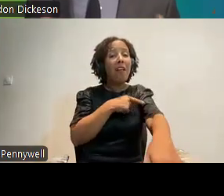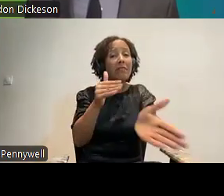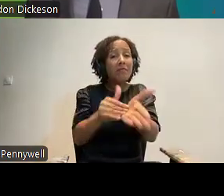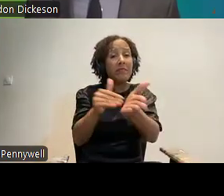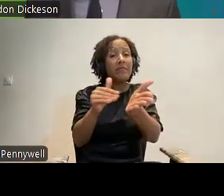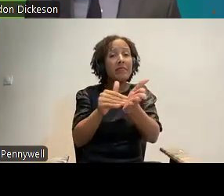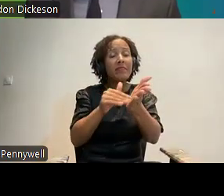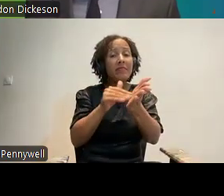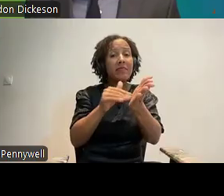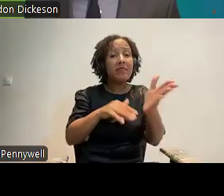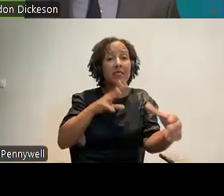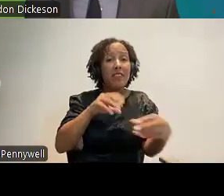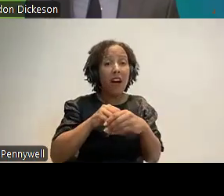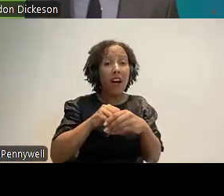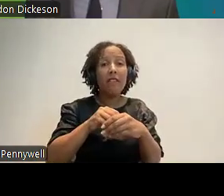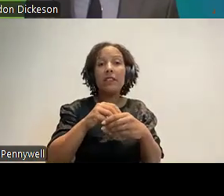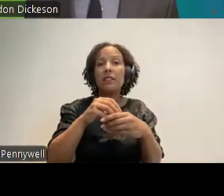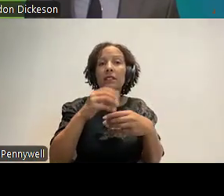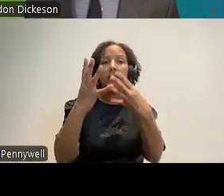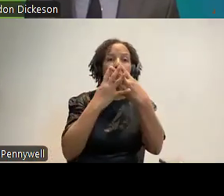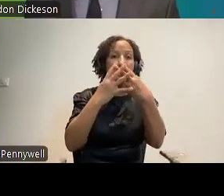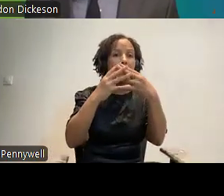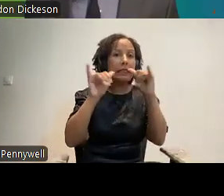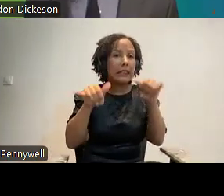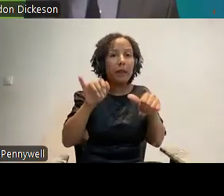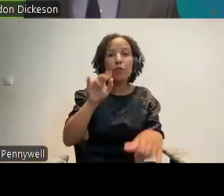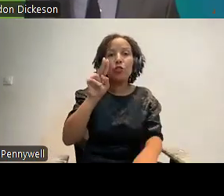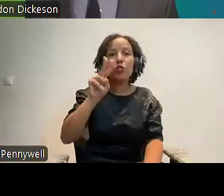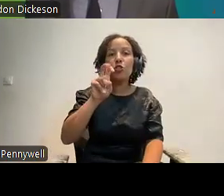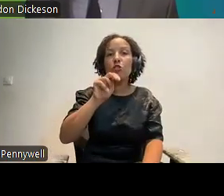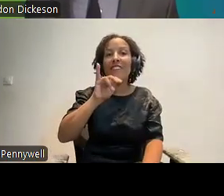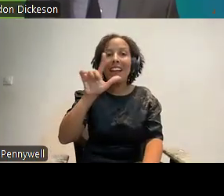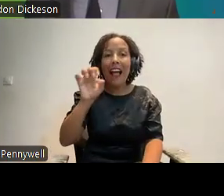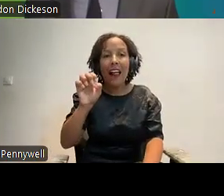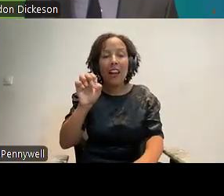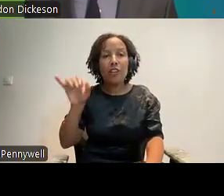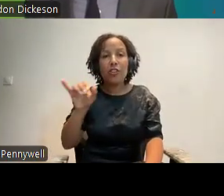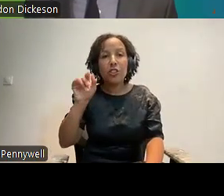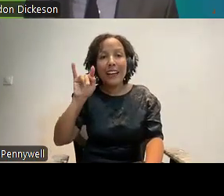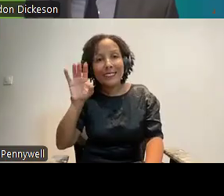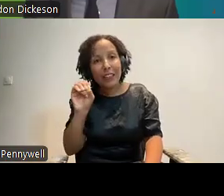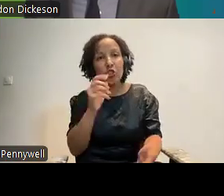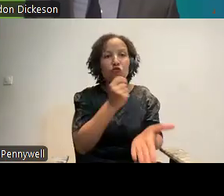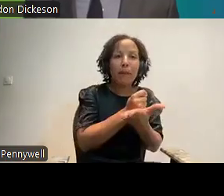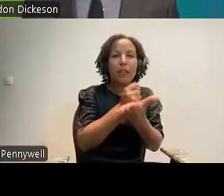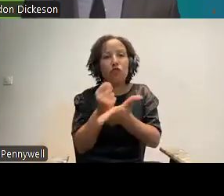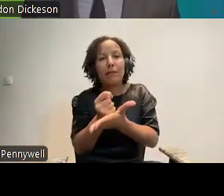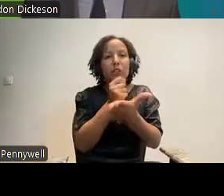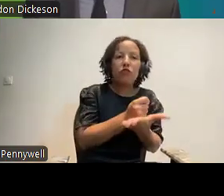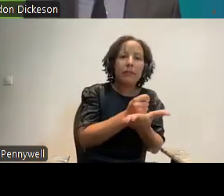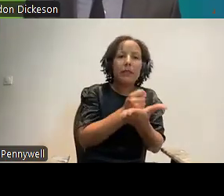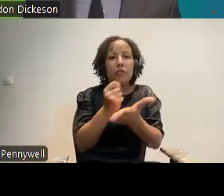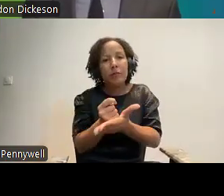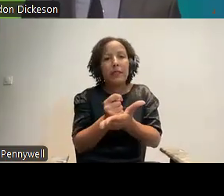involved in juvenile justice, being involved in various services, treatment hopping, going from program to program,